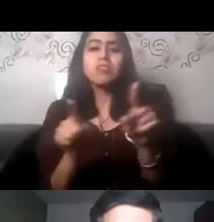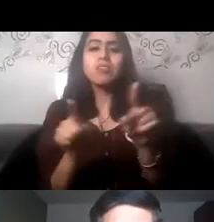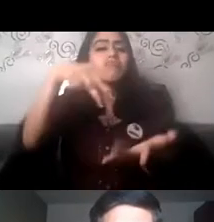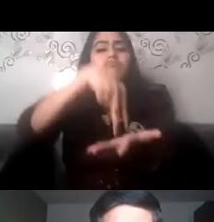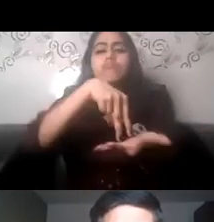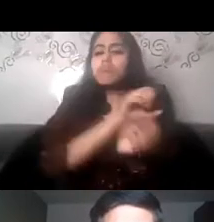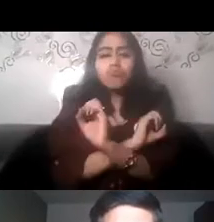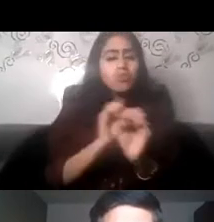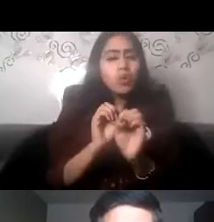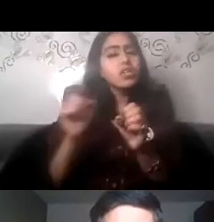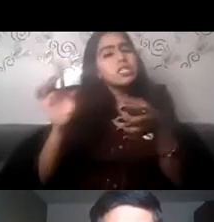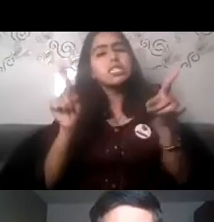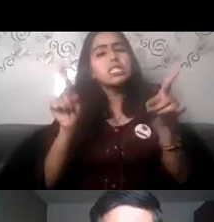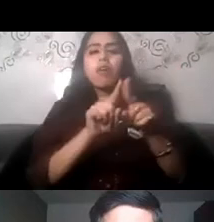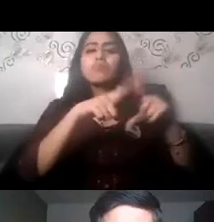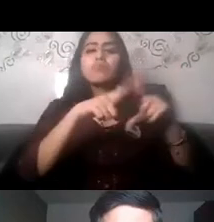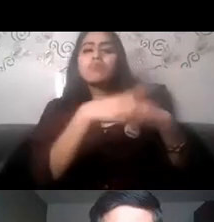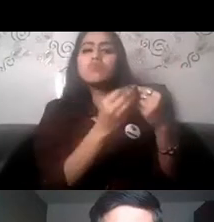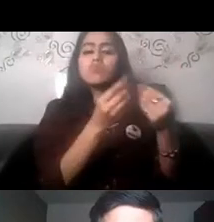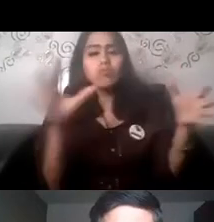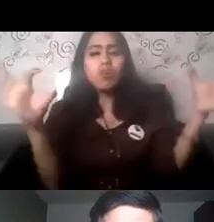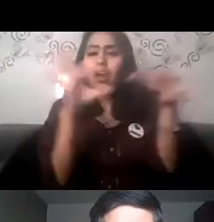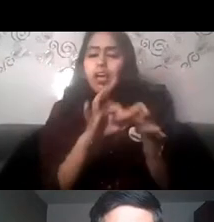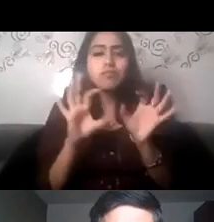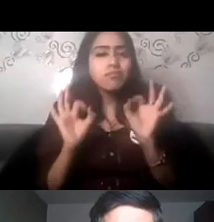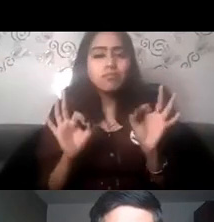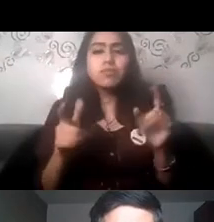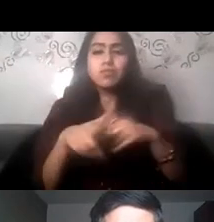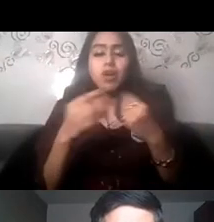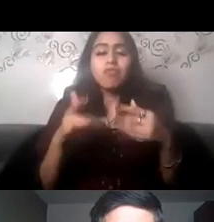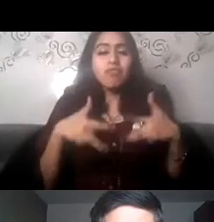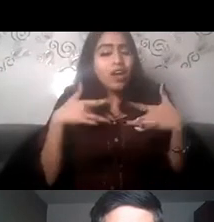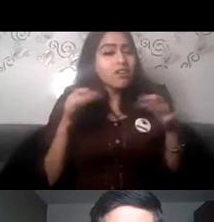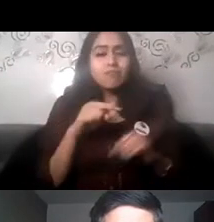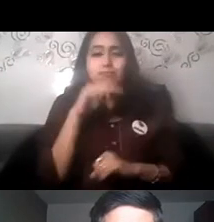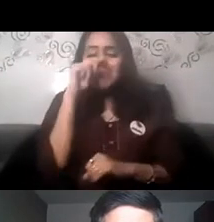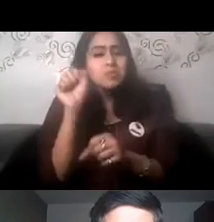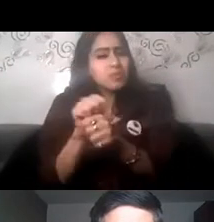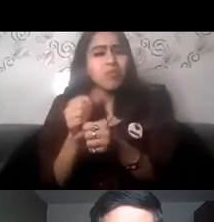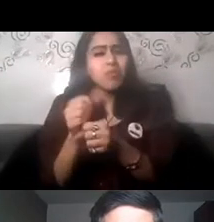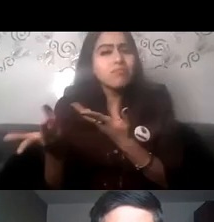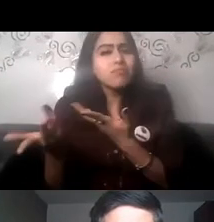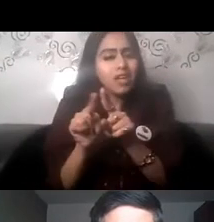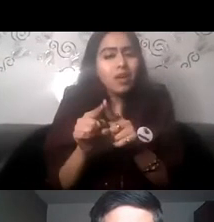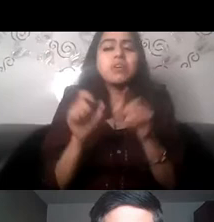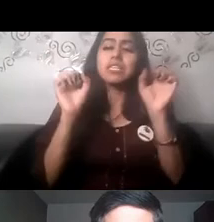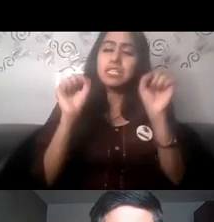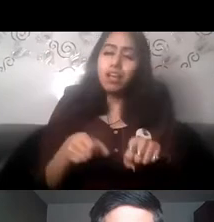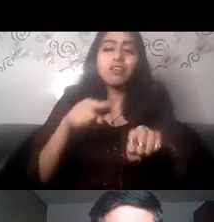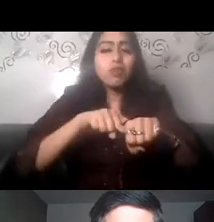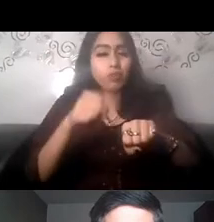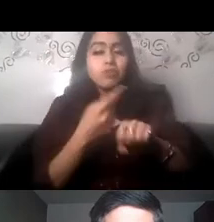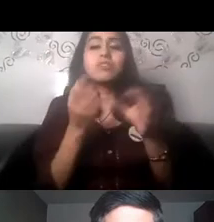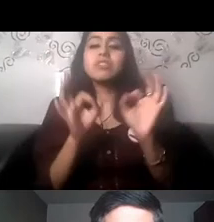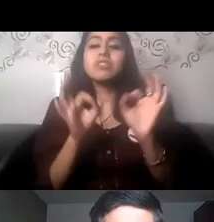all, was fit for the job. She was so delighted to have a job of her own and to work. So all these things, the opportunities, what they